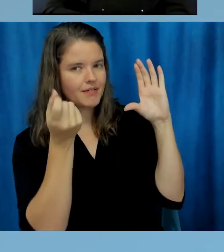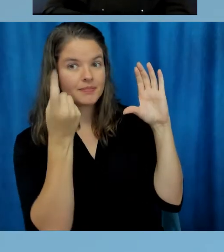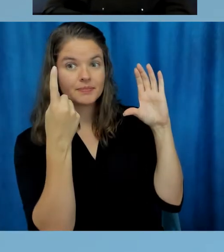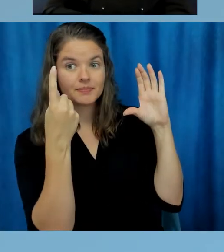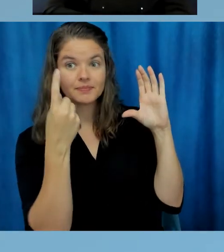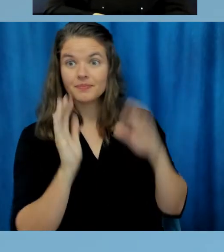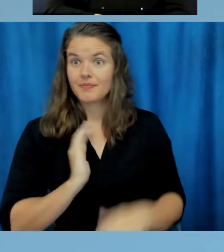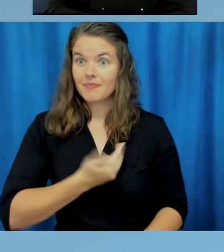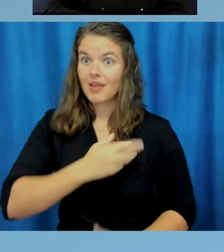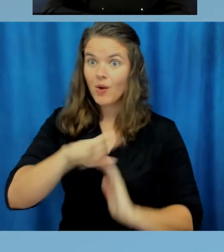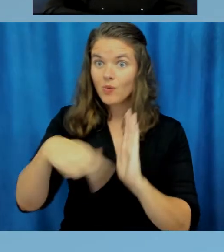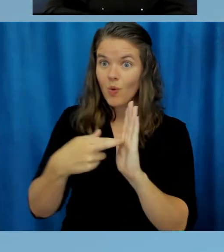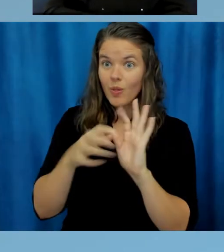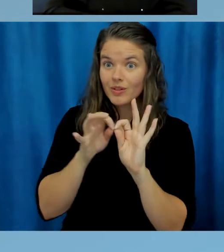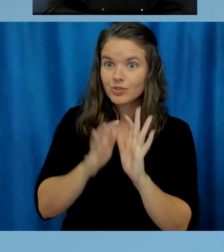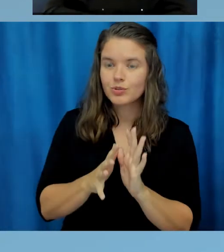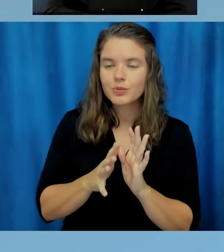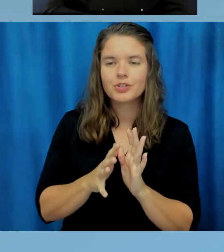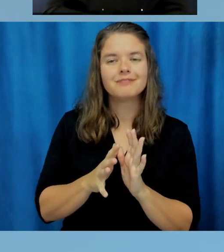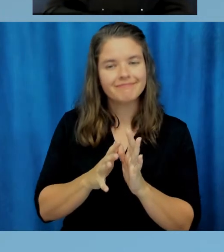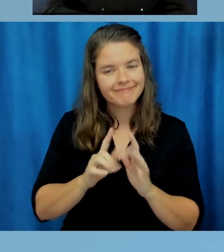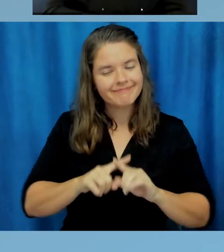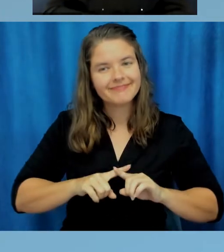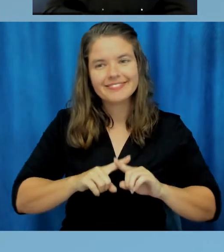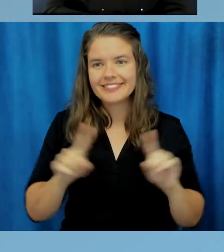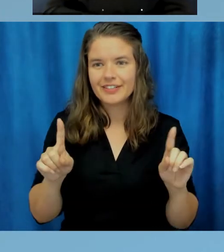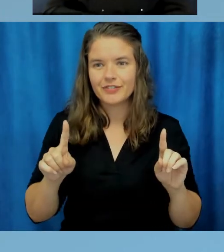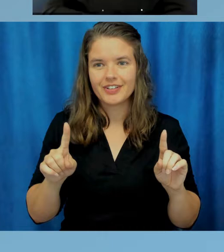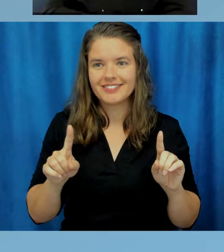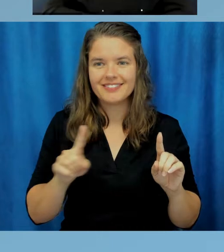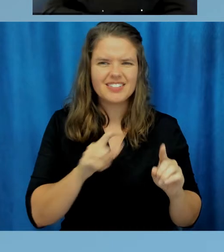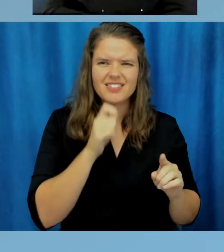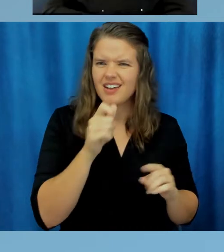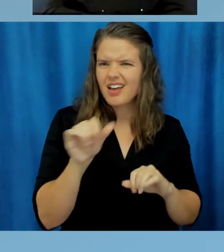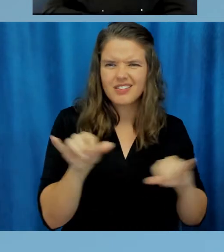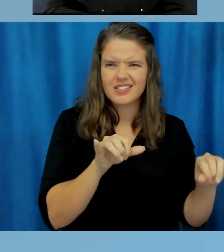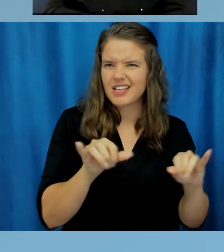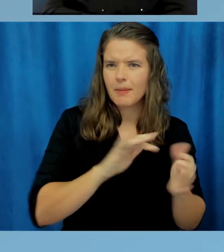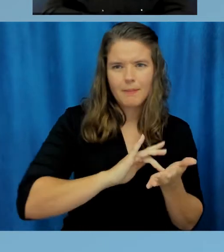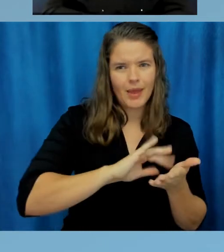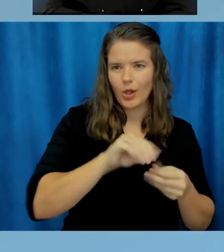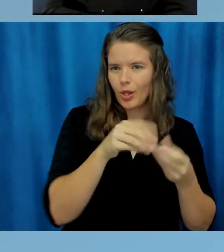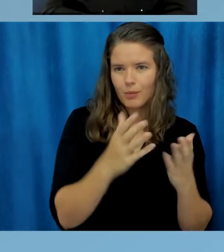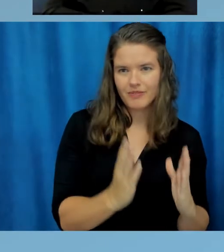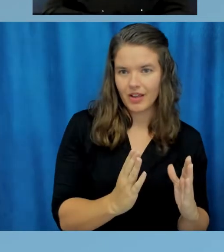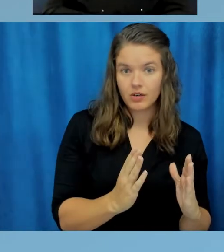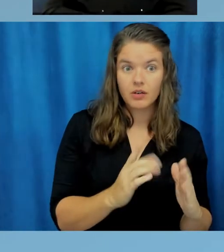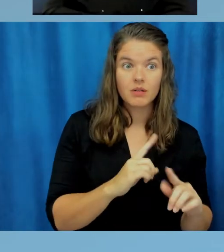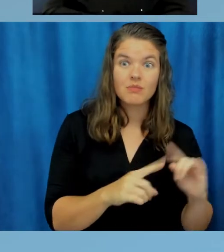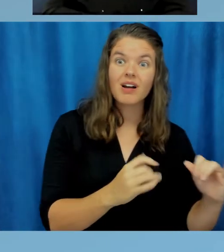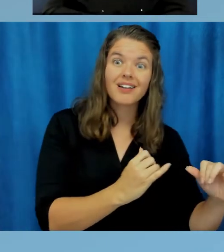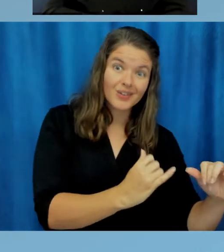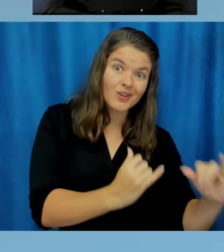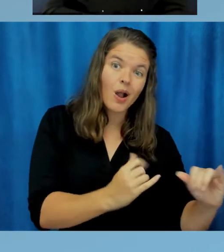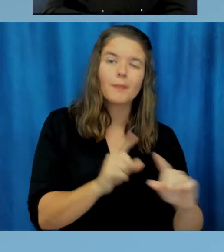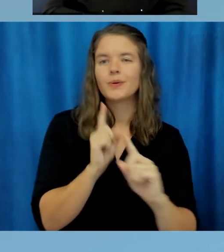Although our roles as interpreters are vastly different than a medical provider, we do have common